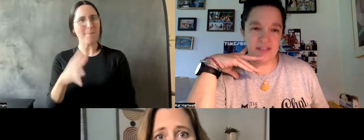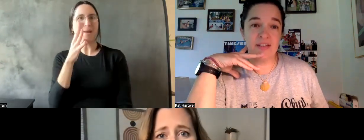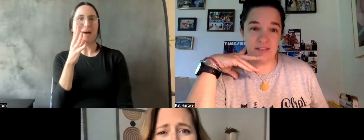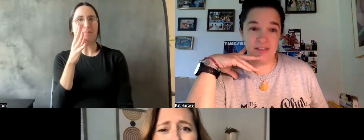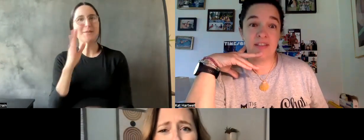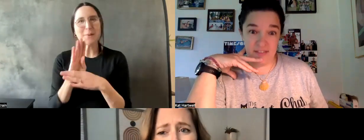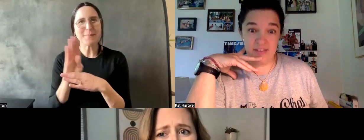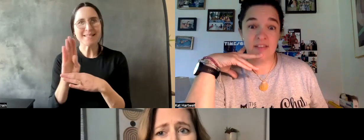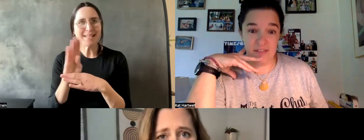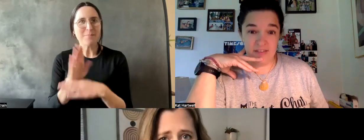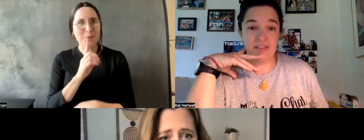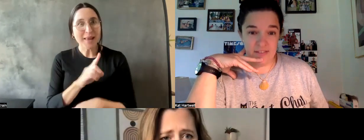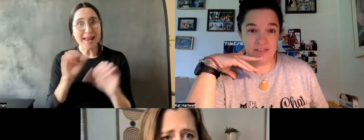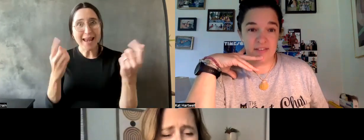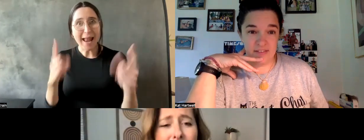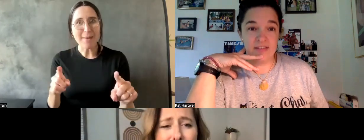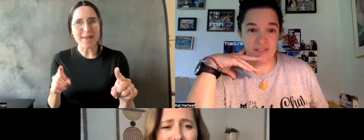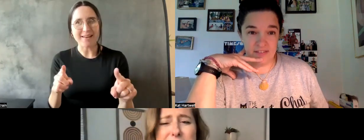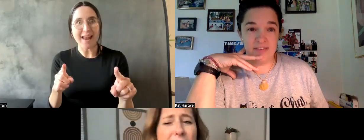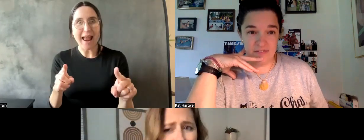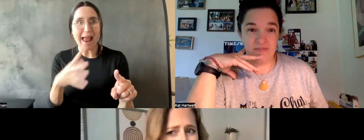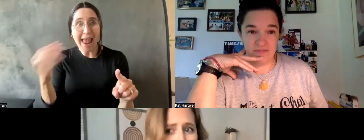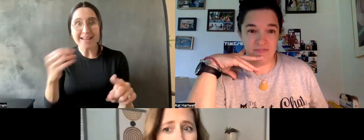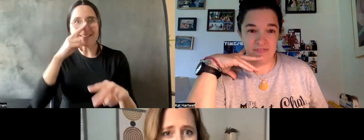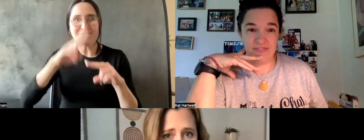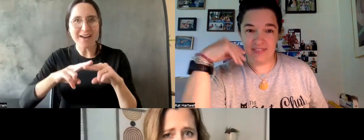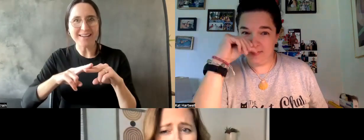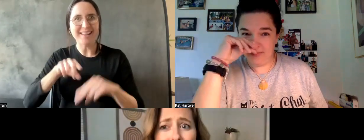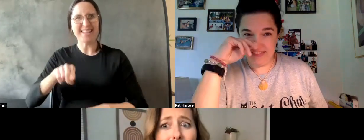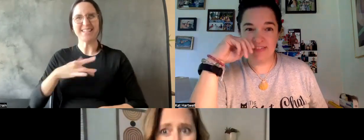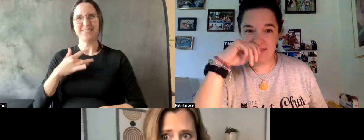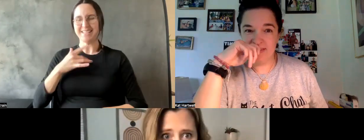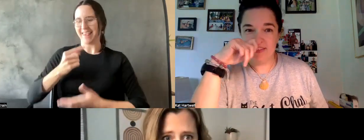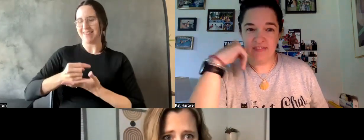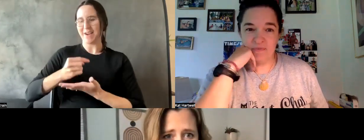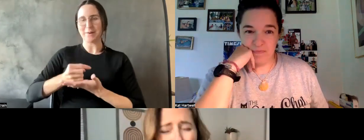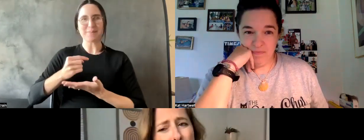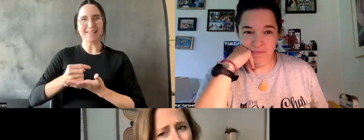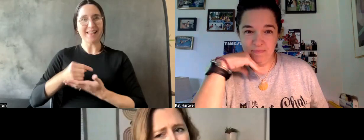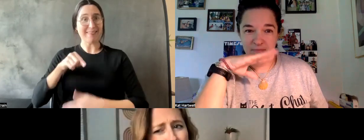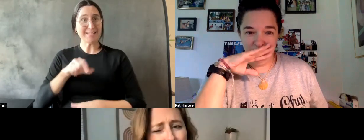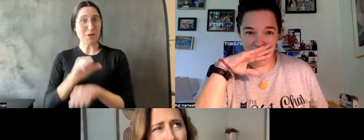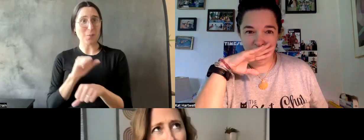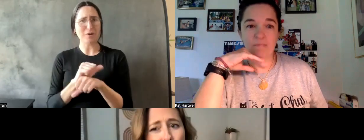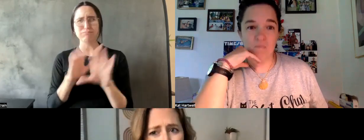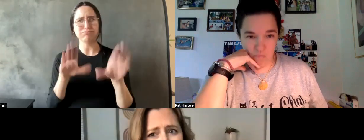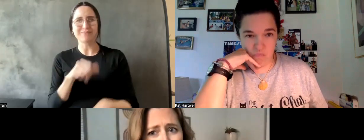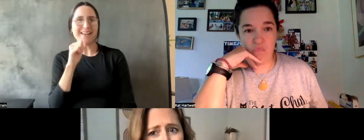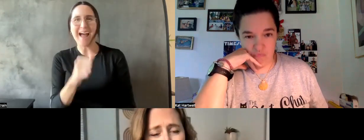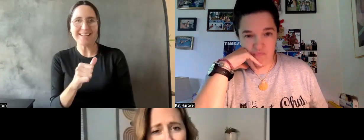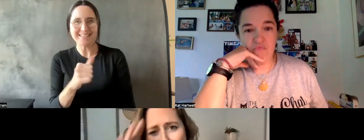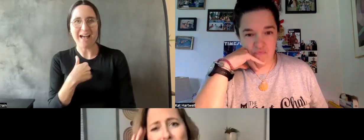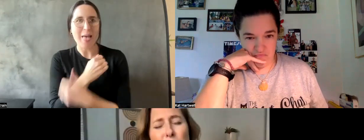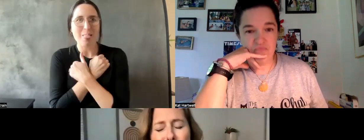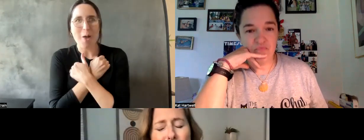fun. I mean, it's therapeutic in a way. I mean, this is not a job for me. I love this. You know, I'm not a big